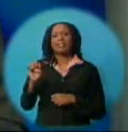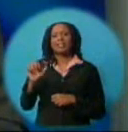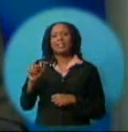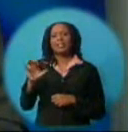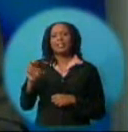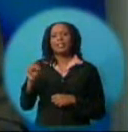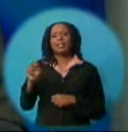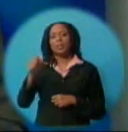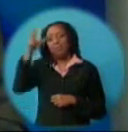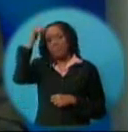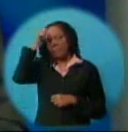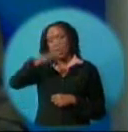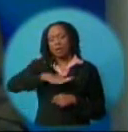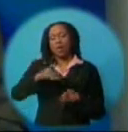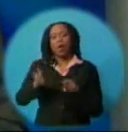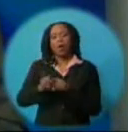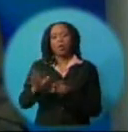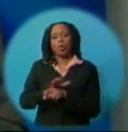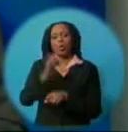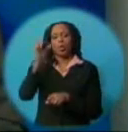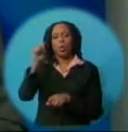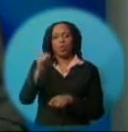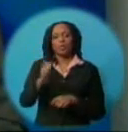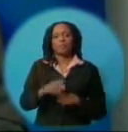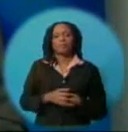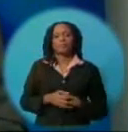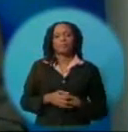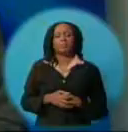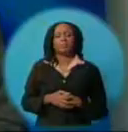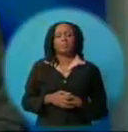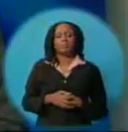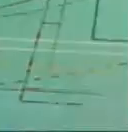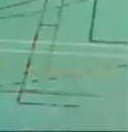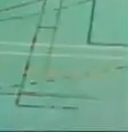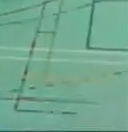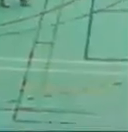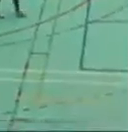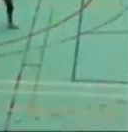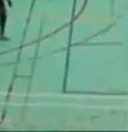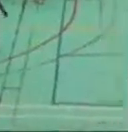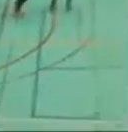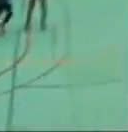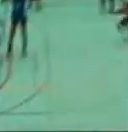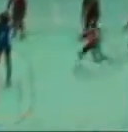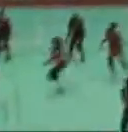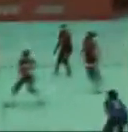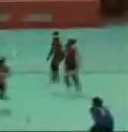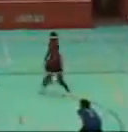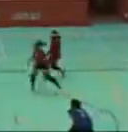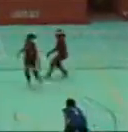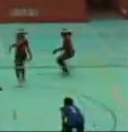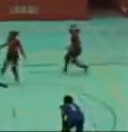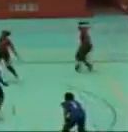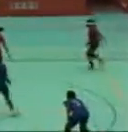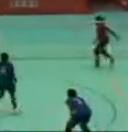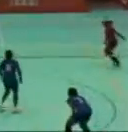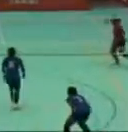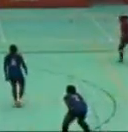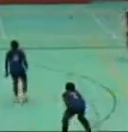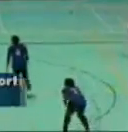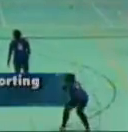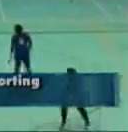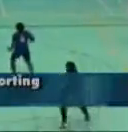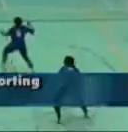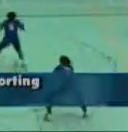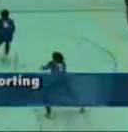Deacons were also in winner's row. CBC's Marshall Boyce reports. The club playing in blue weren't expected to give Chargers,